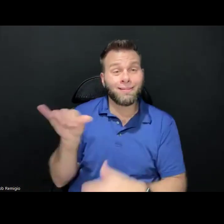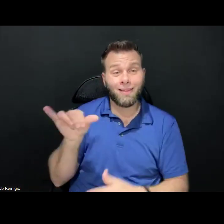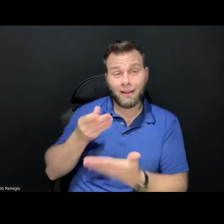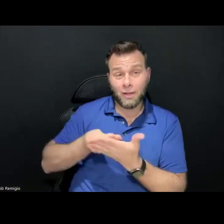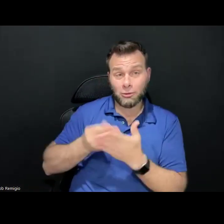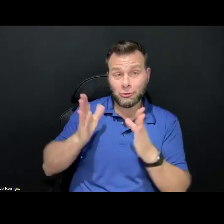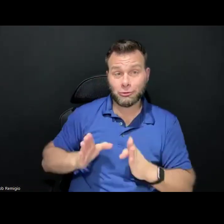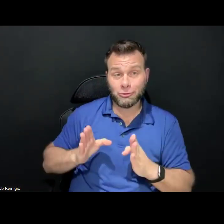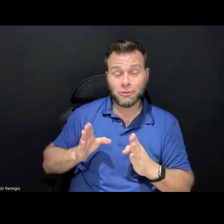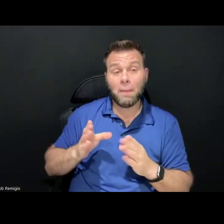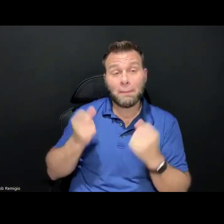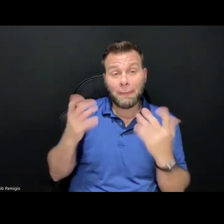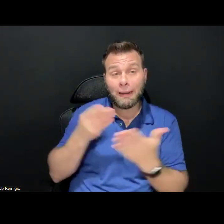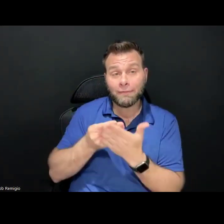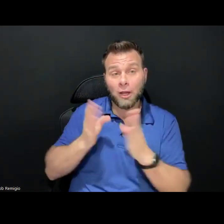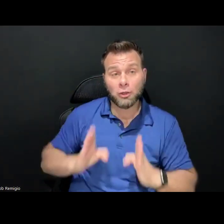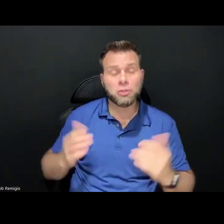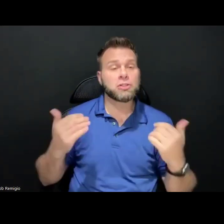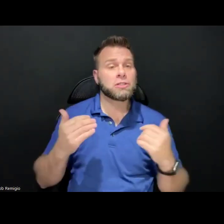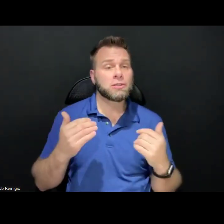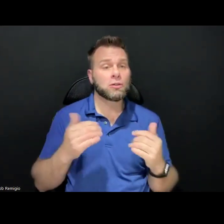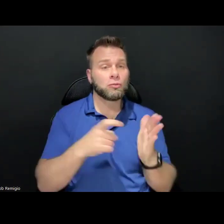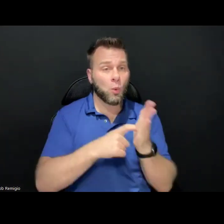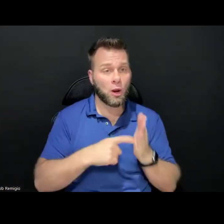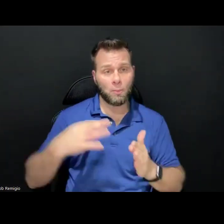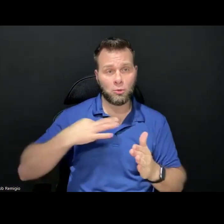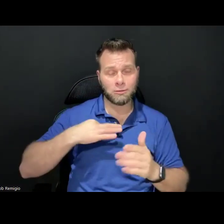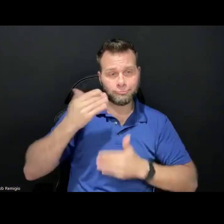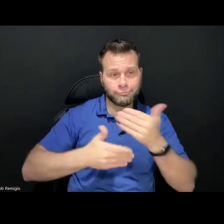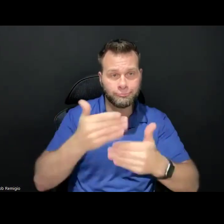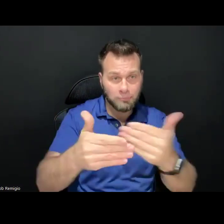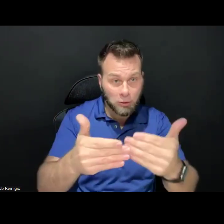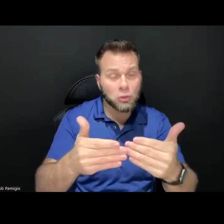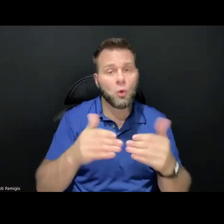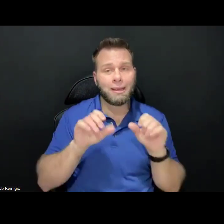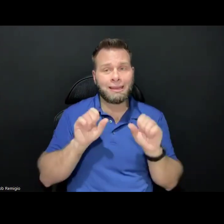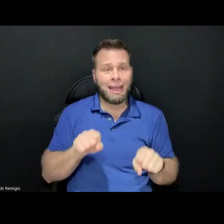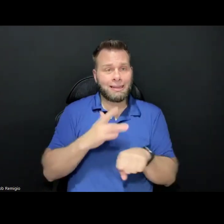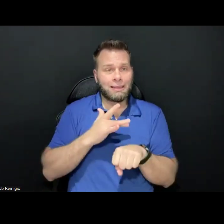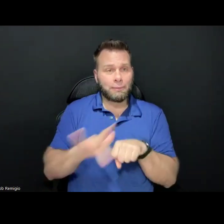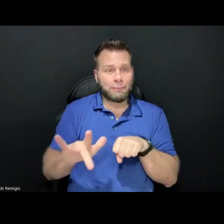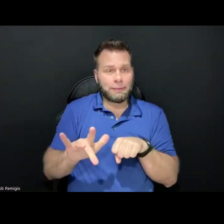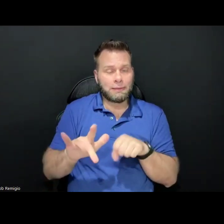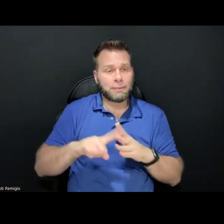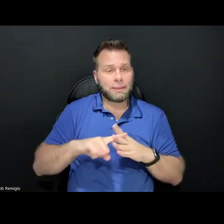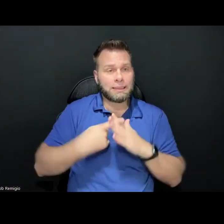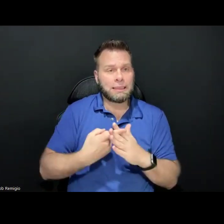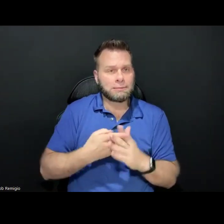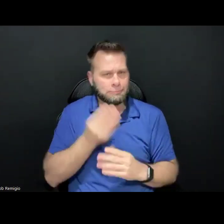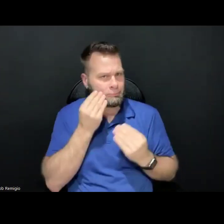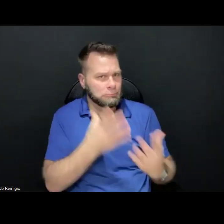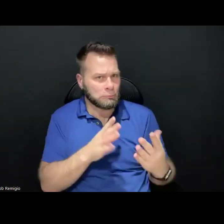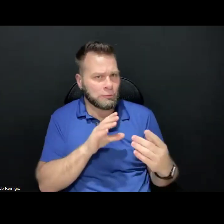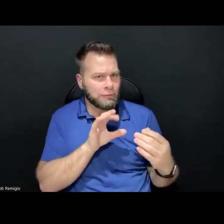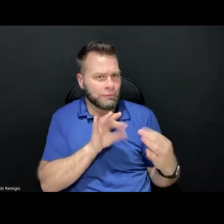stage application process, which gives us the opportunity to circle back with some early feedback. And we can elevate with folks that we've